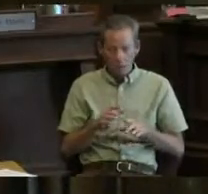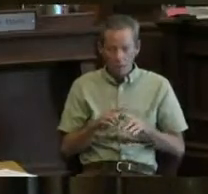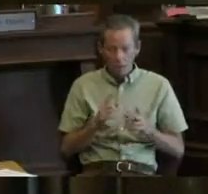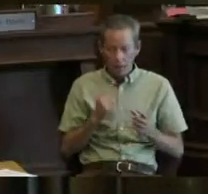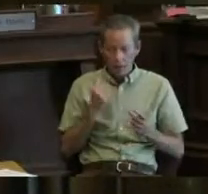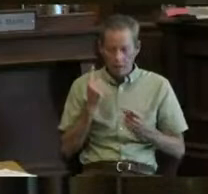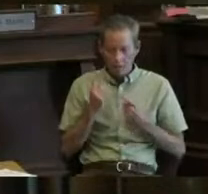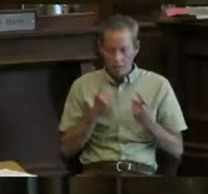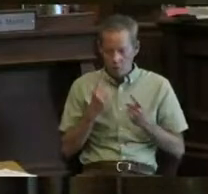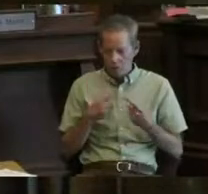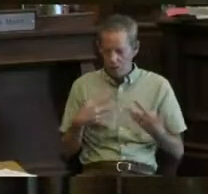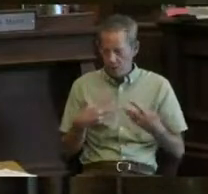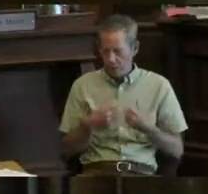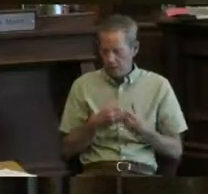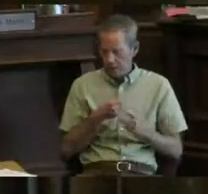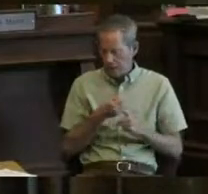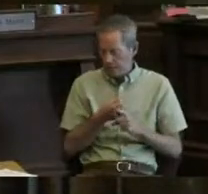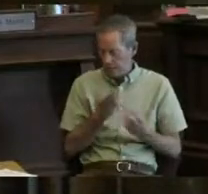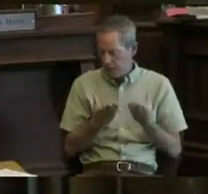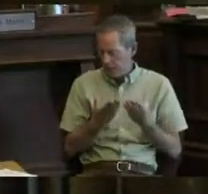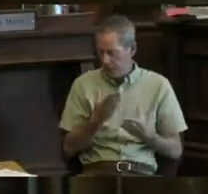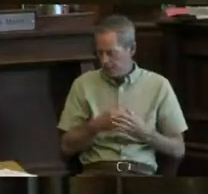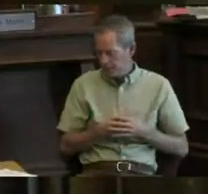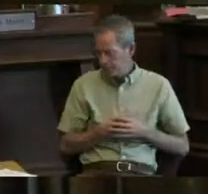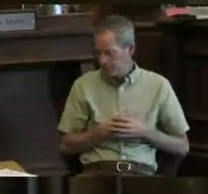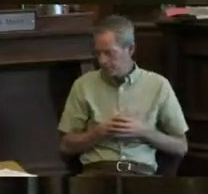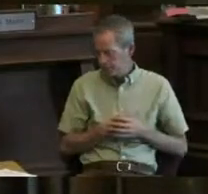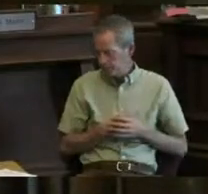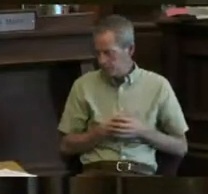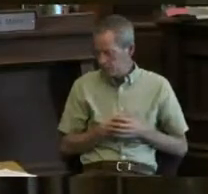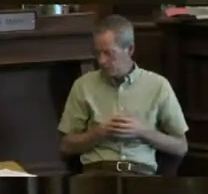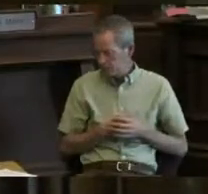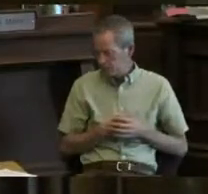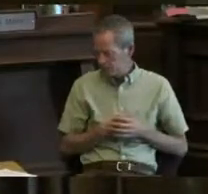what the accident impact might be as you tighten that road.